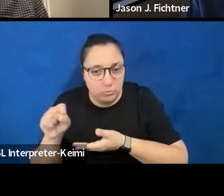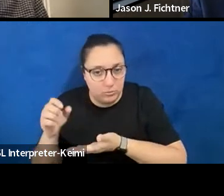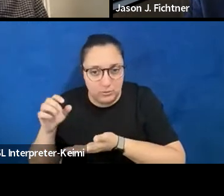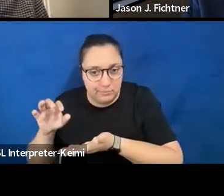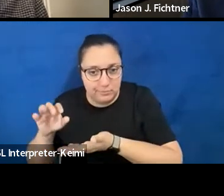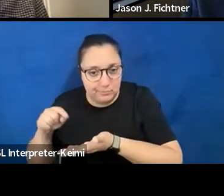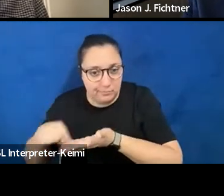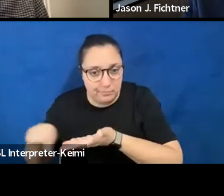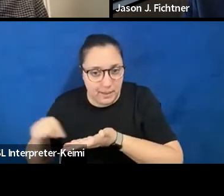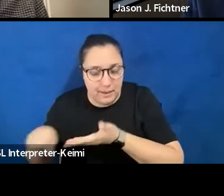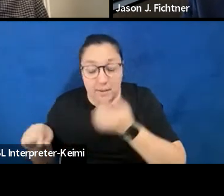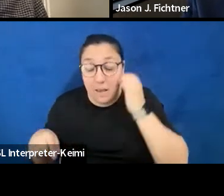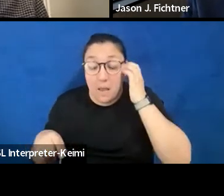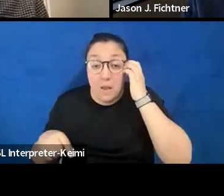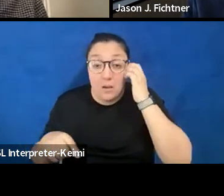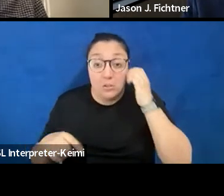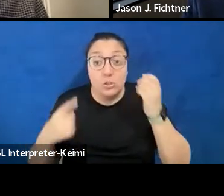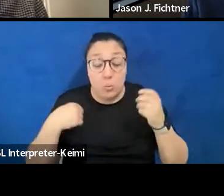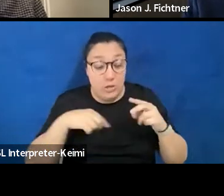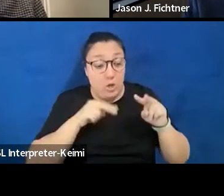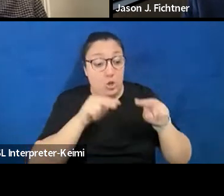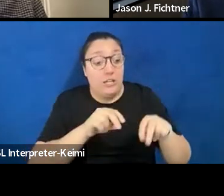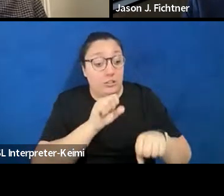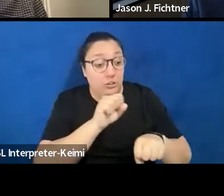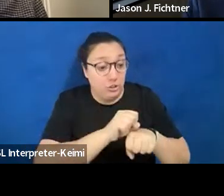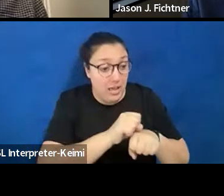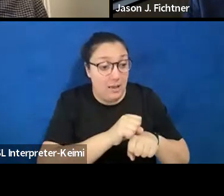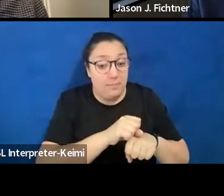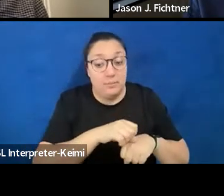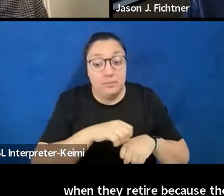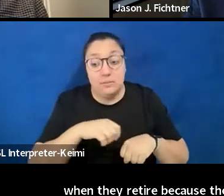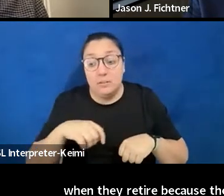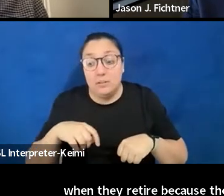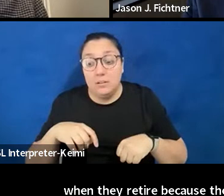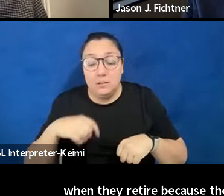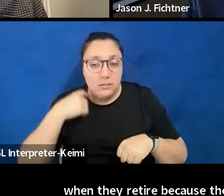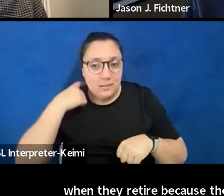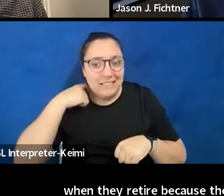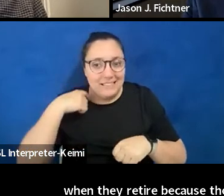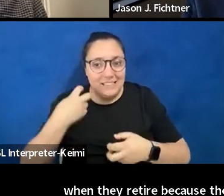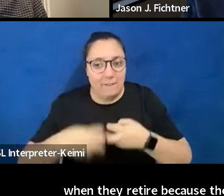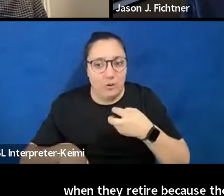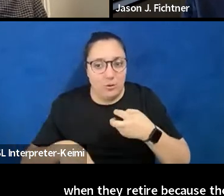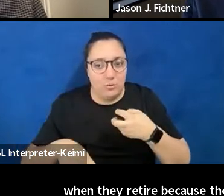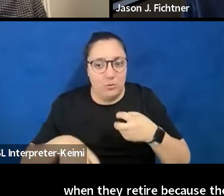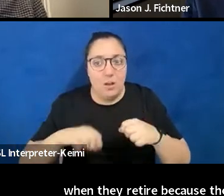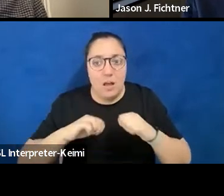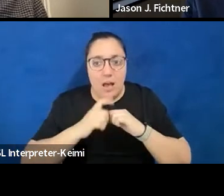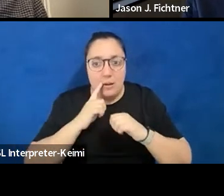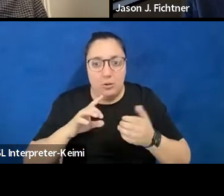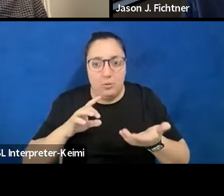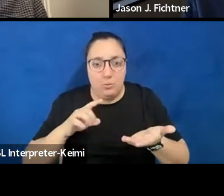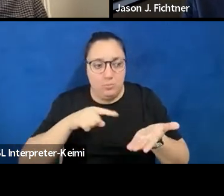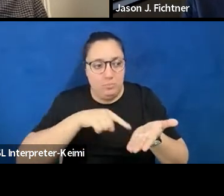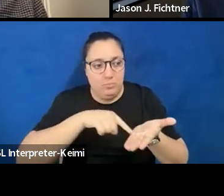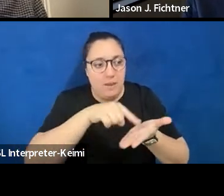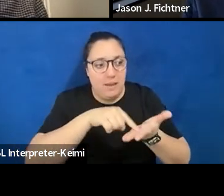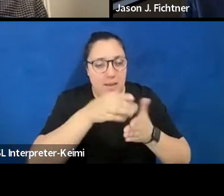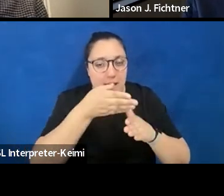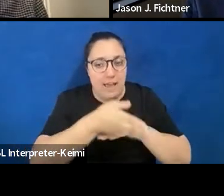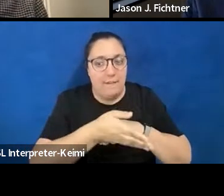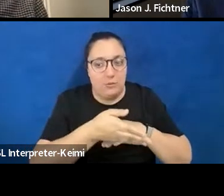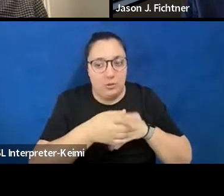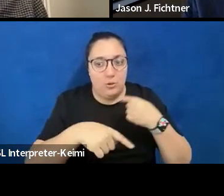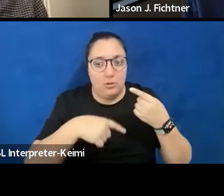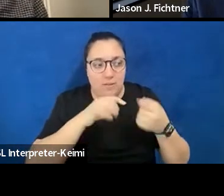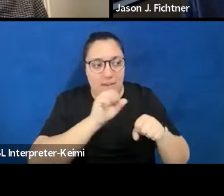know, jobs and work is difficult in terms of how you then compensate people afterwards for the work that